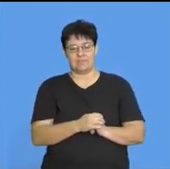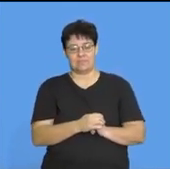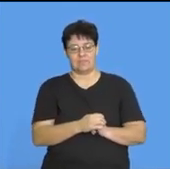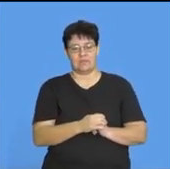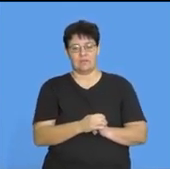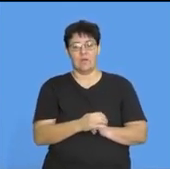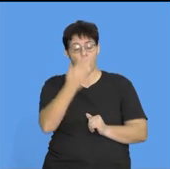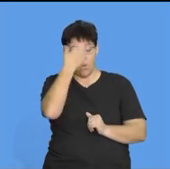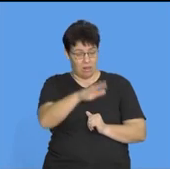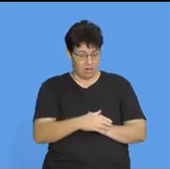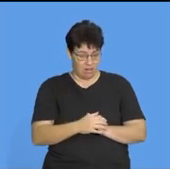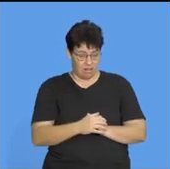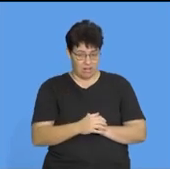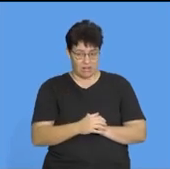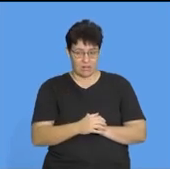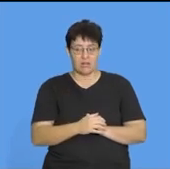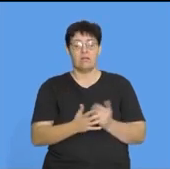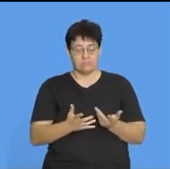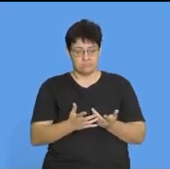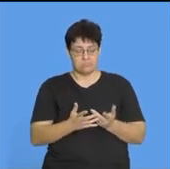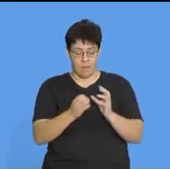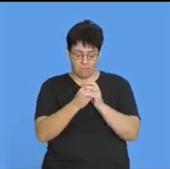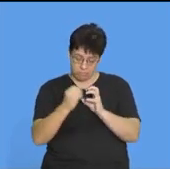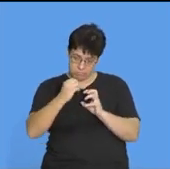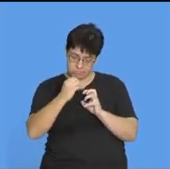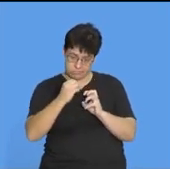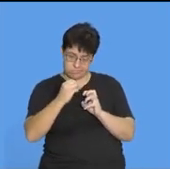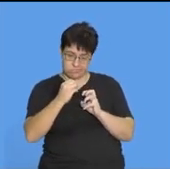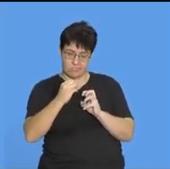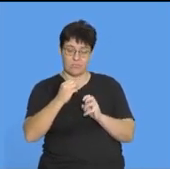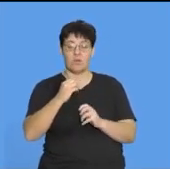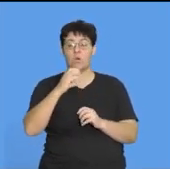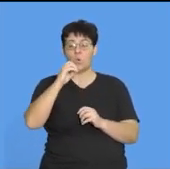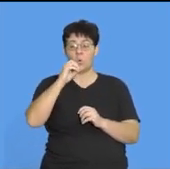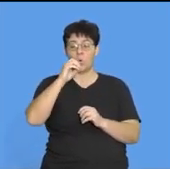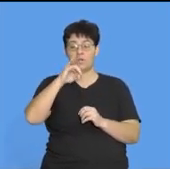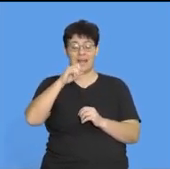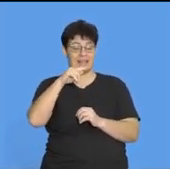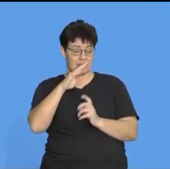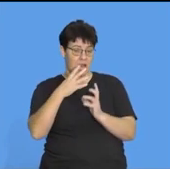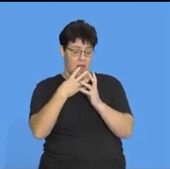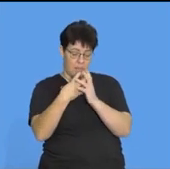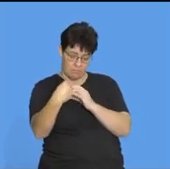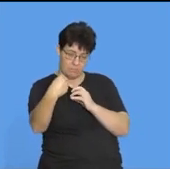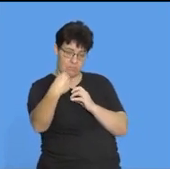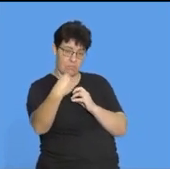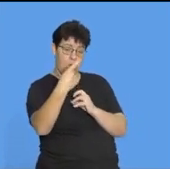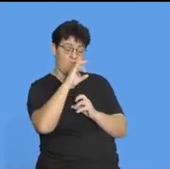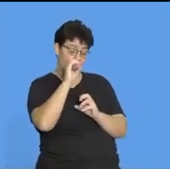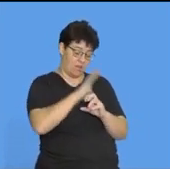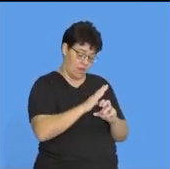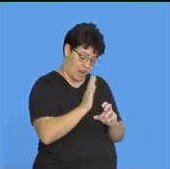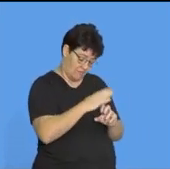We know that after the follicle has been released and the oocyte has left the ovary,